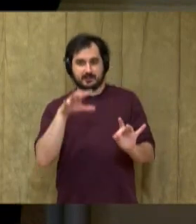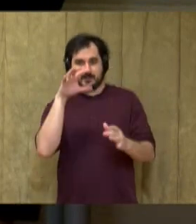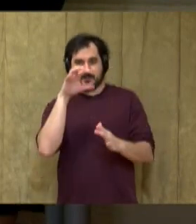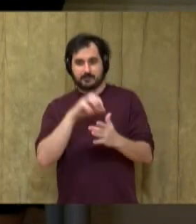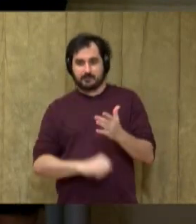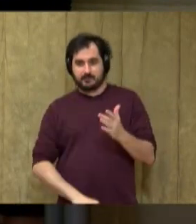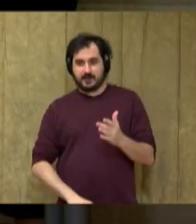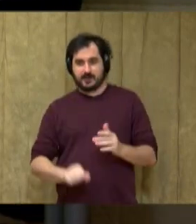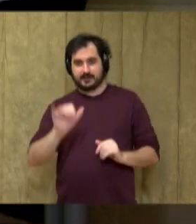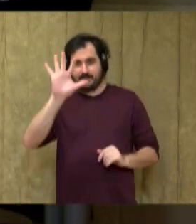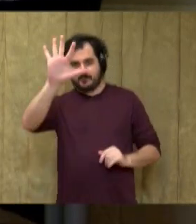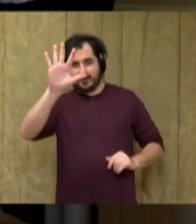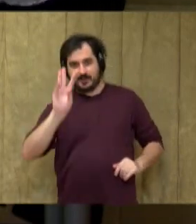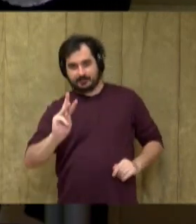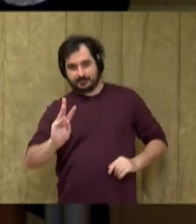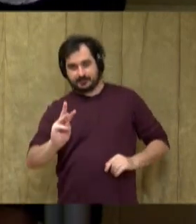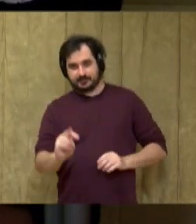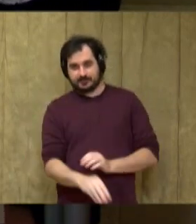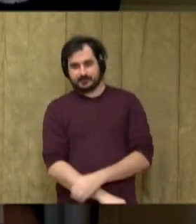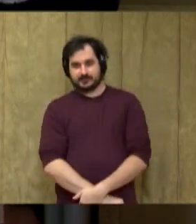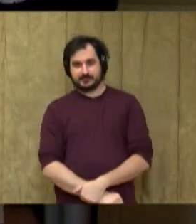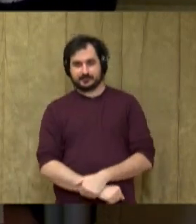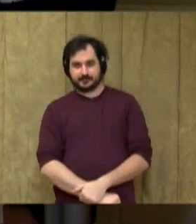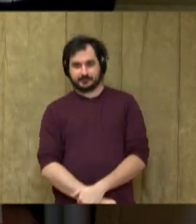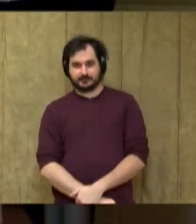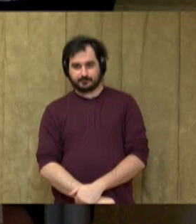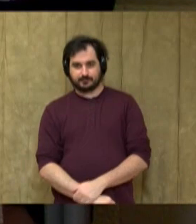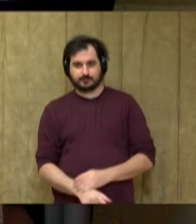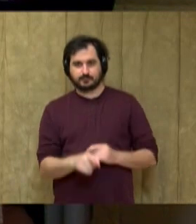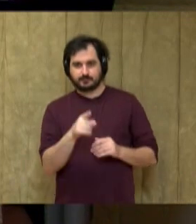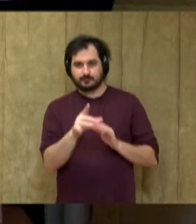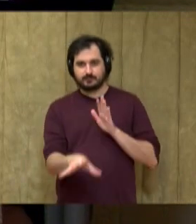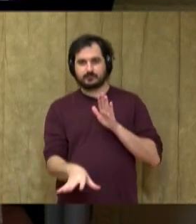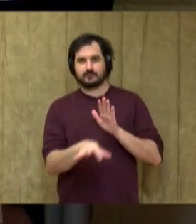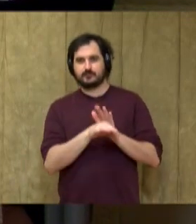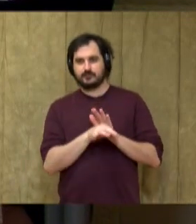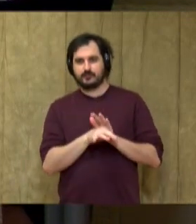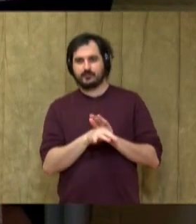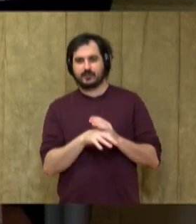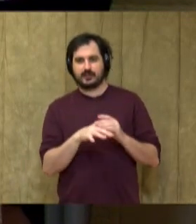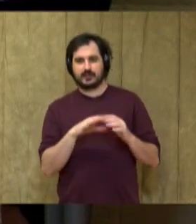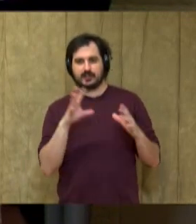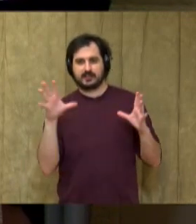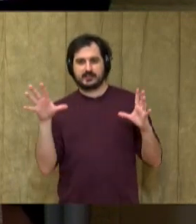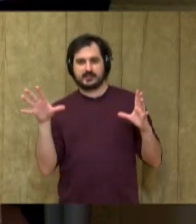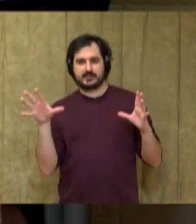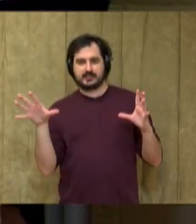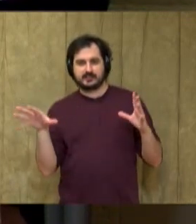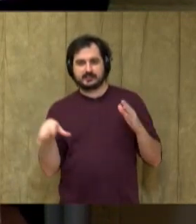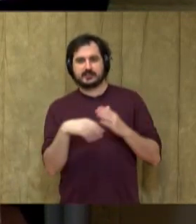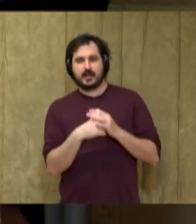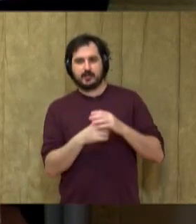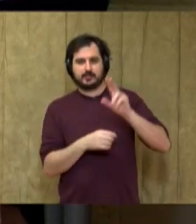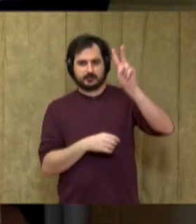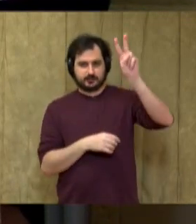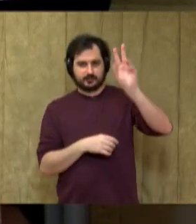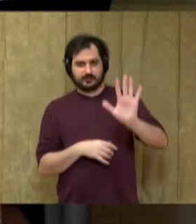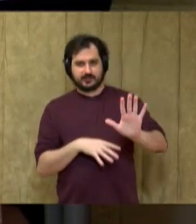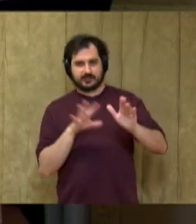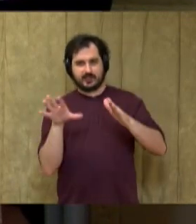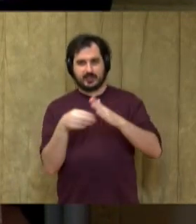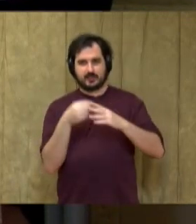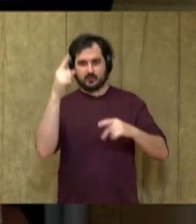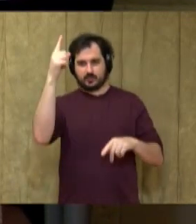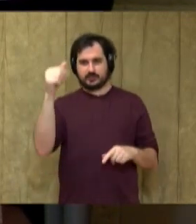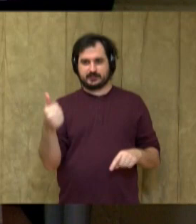7/8 minus 5/16. So you're finding the sum of these two fractions and you're